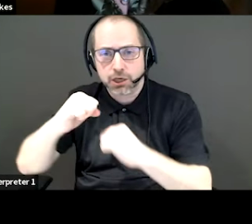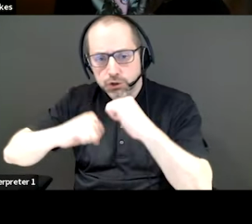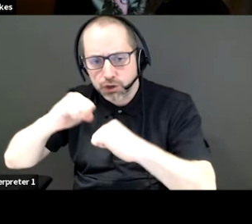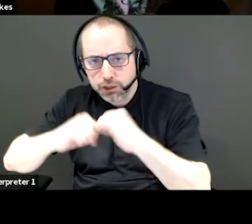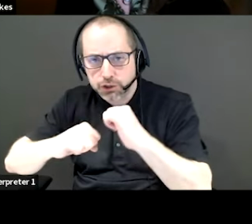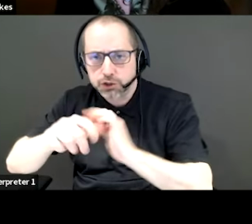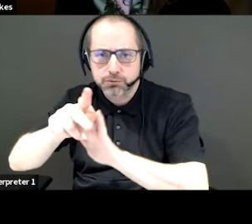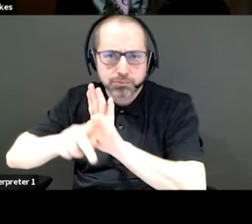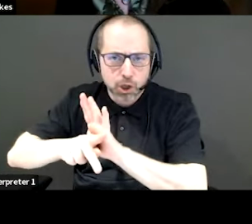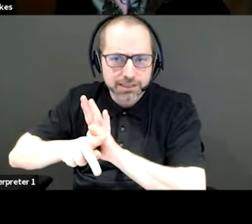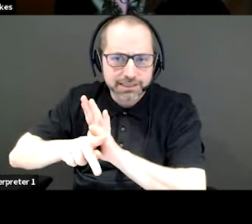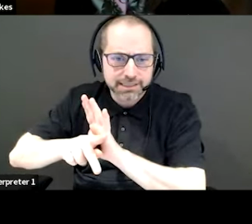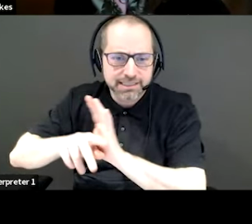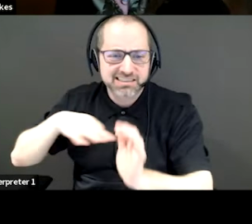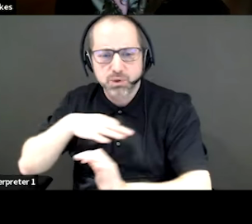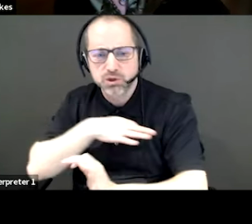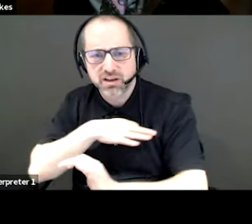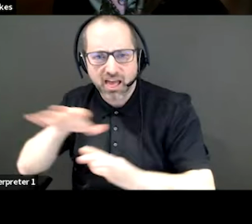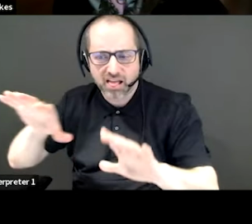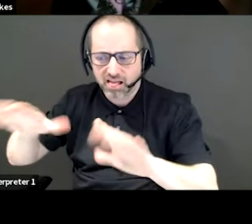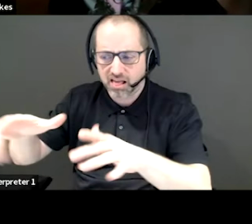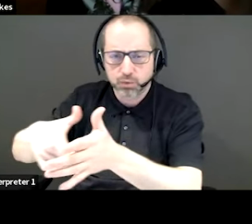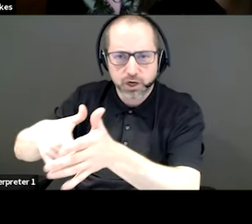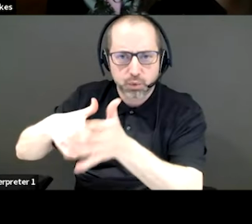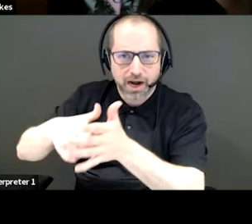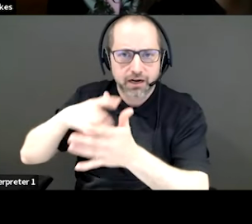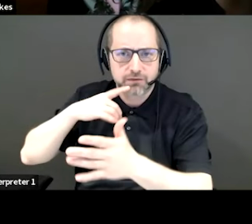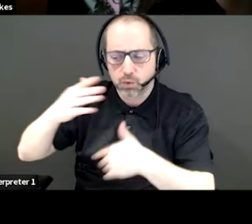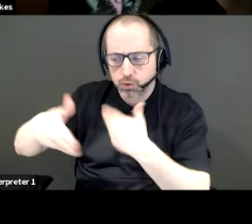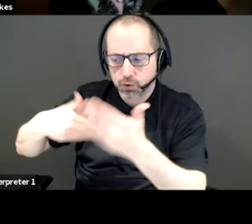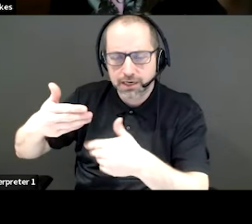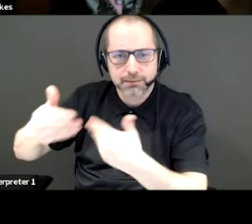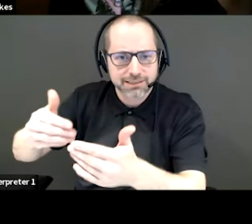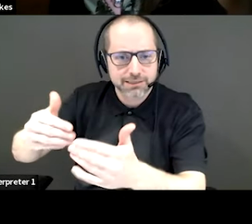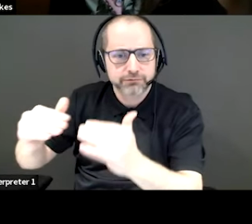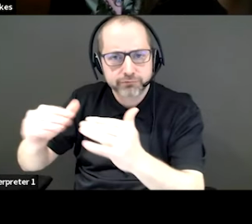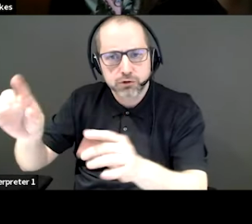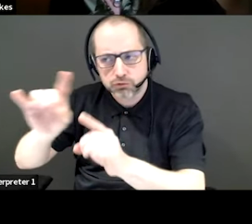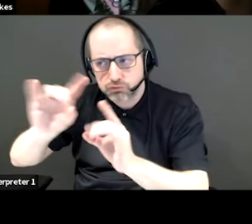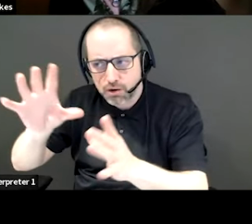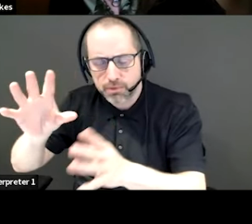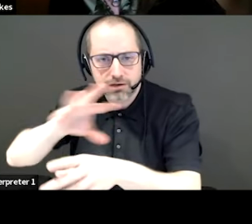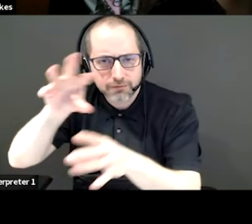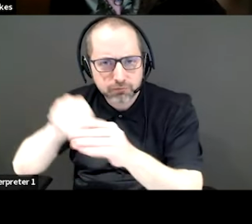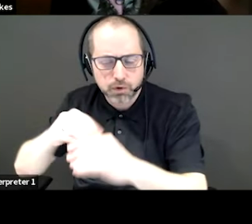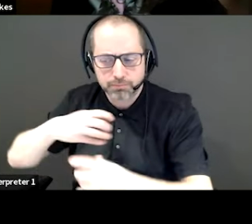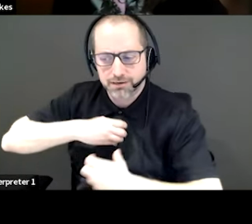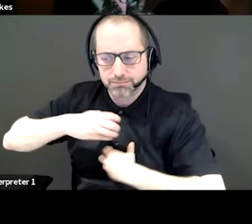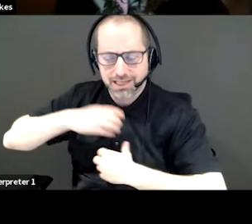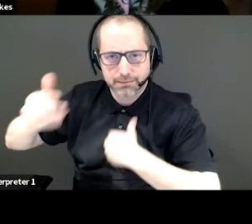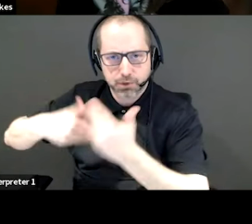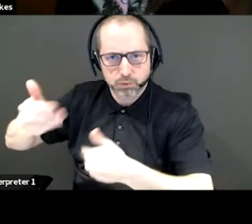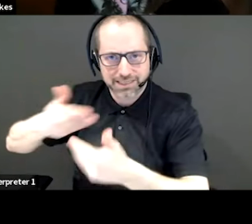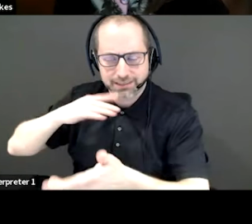personnel required to provide those procedurally fair, trauma-informed complaints processes to reduce harm to the